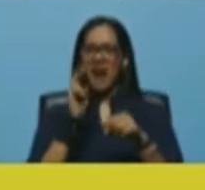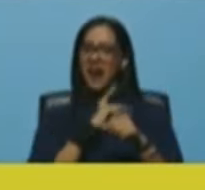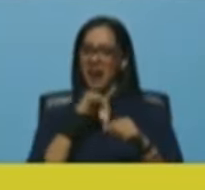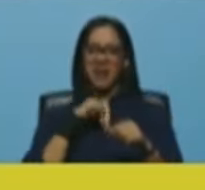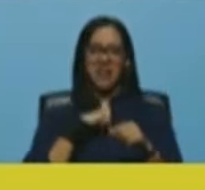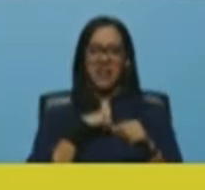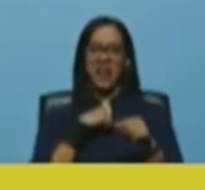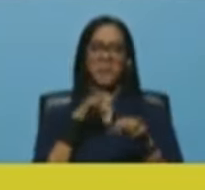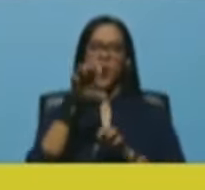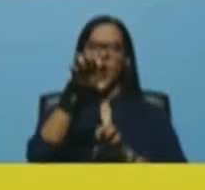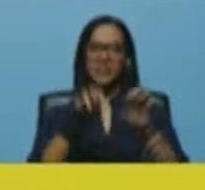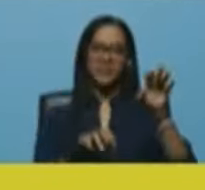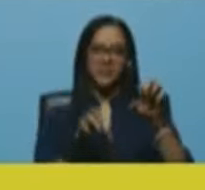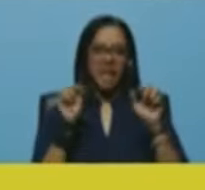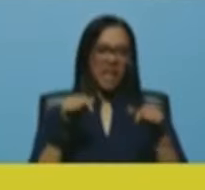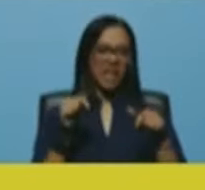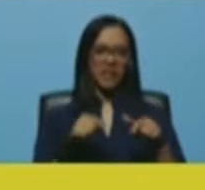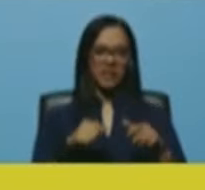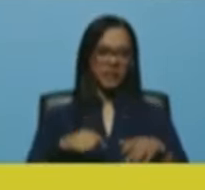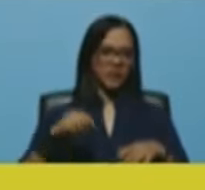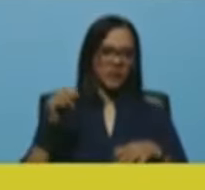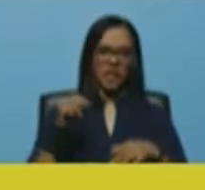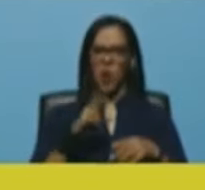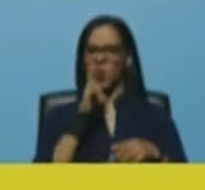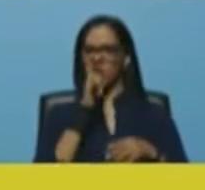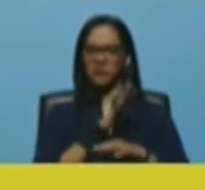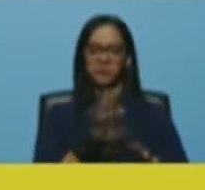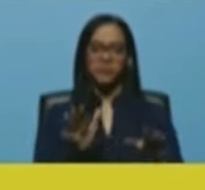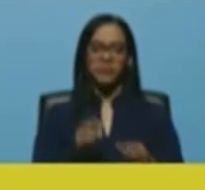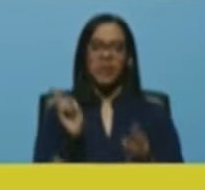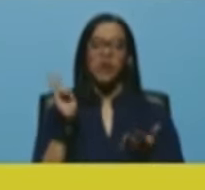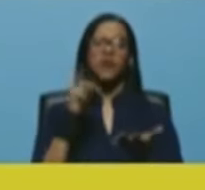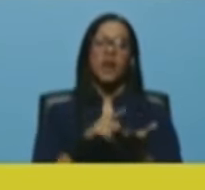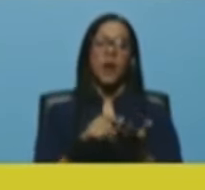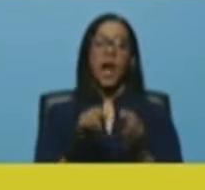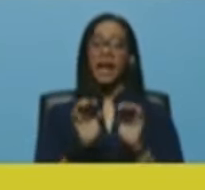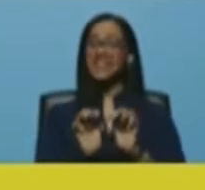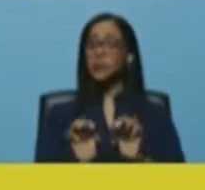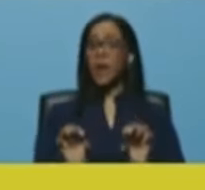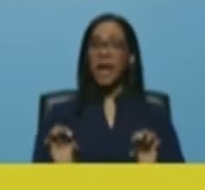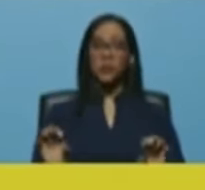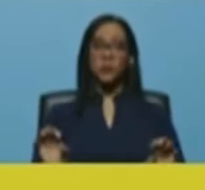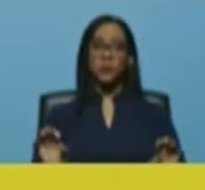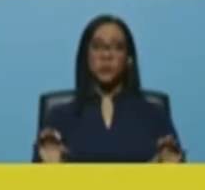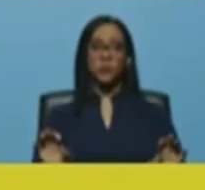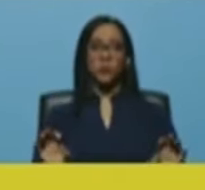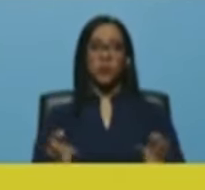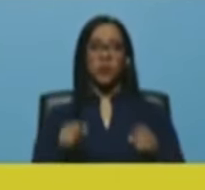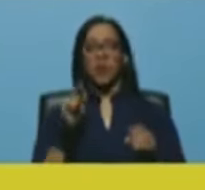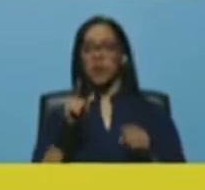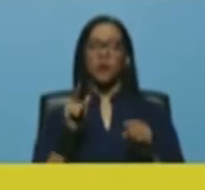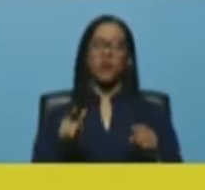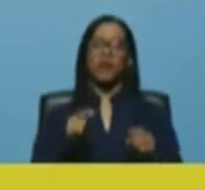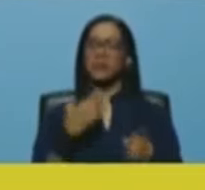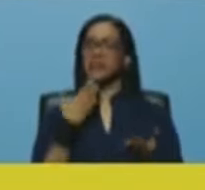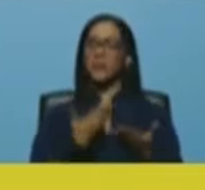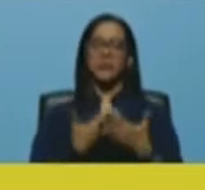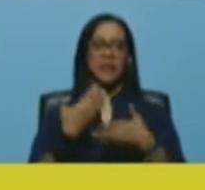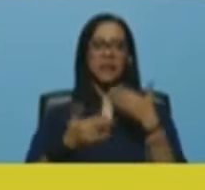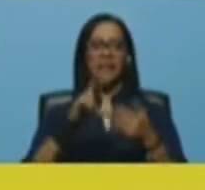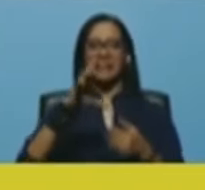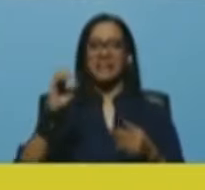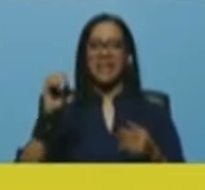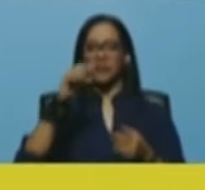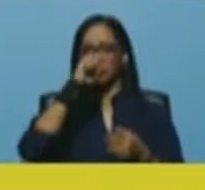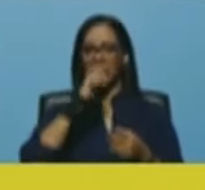ones, that this existed here, and they brought civilization to